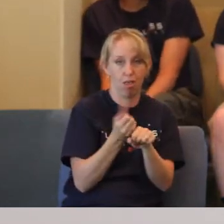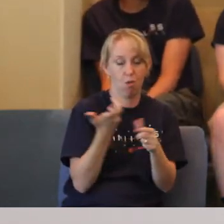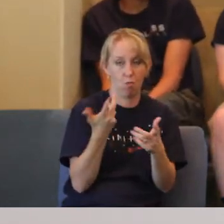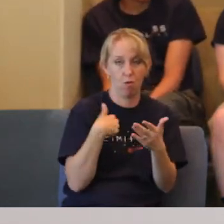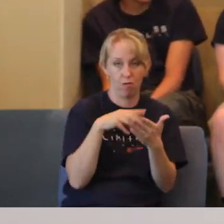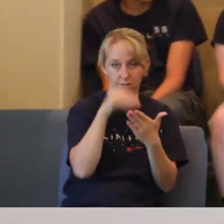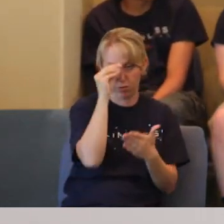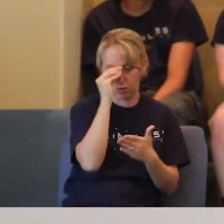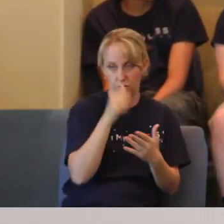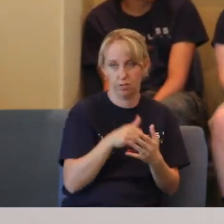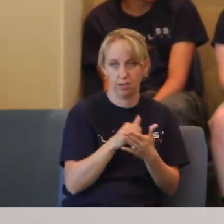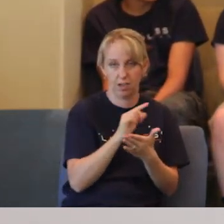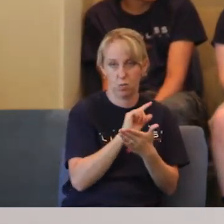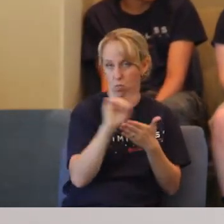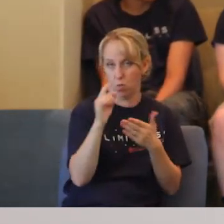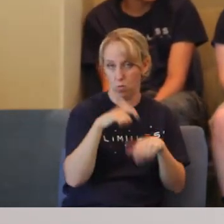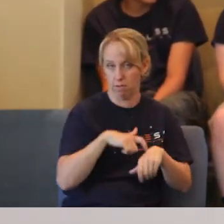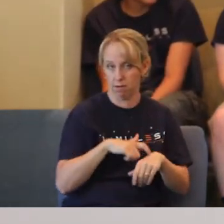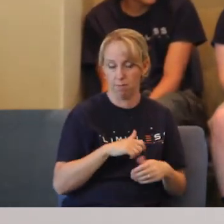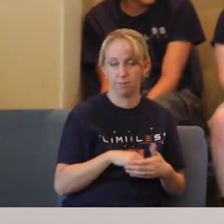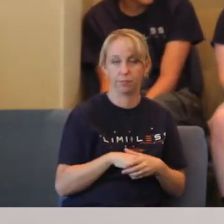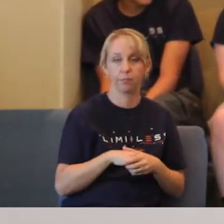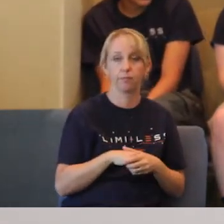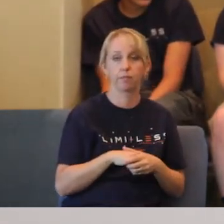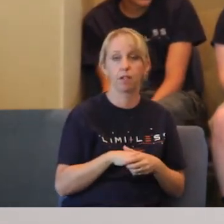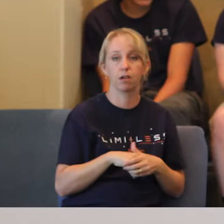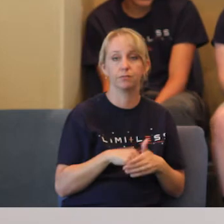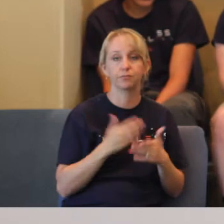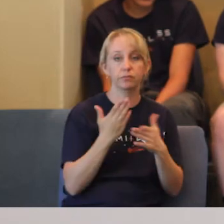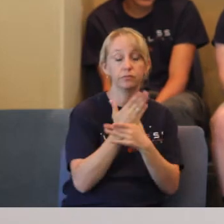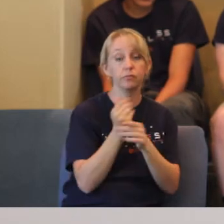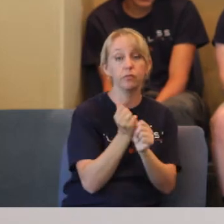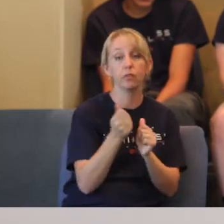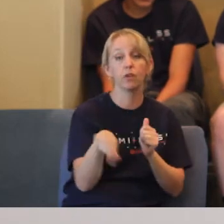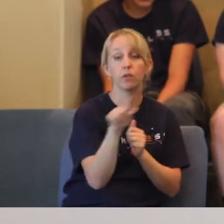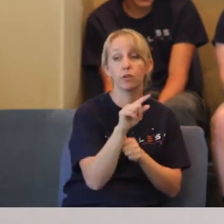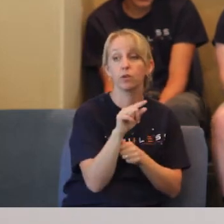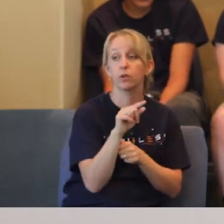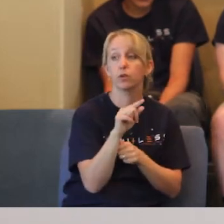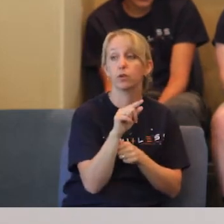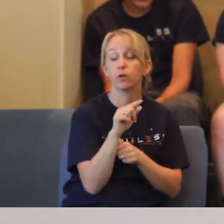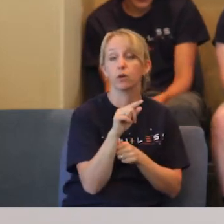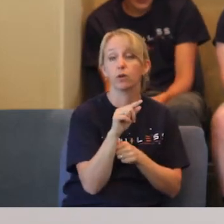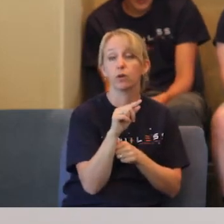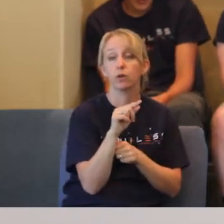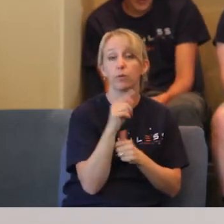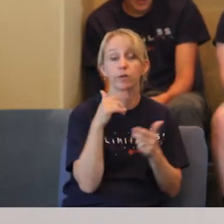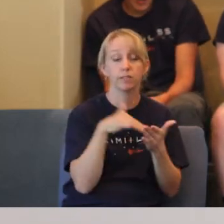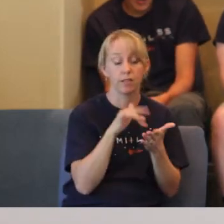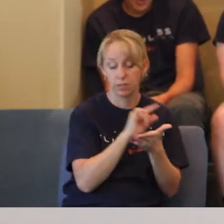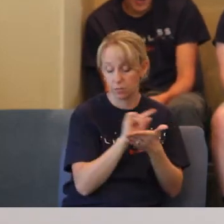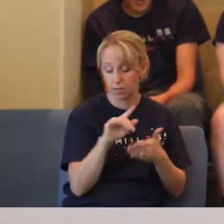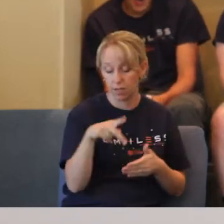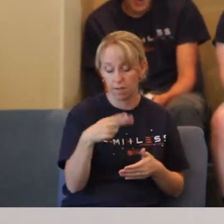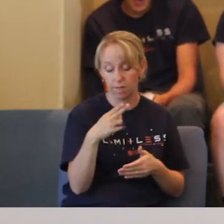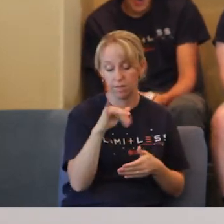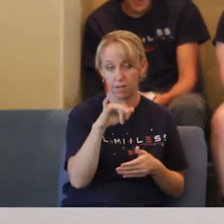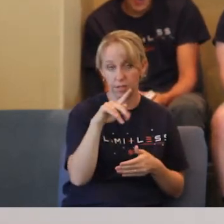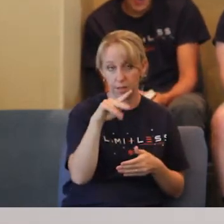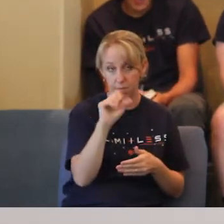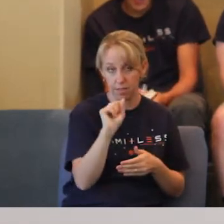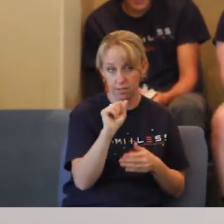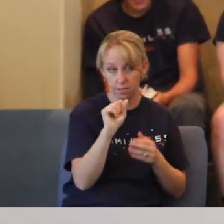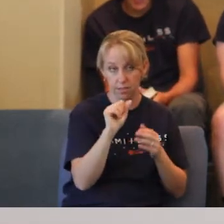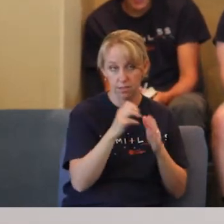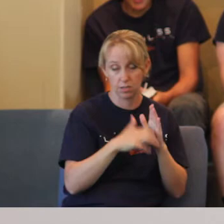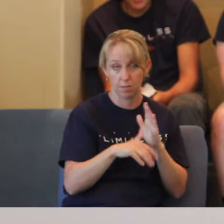I'd like to share with you a passage that we studied this week, Philippians 3, 14 through 21. It says, "For this reason